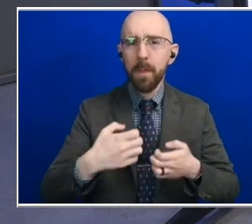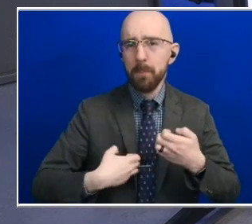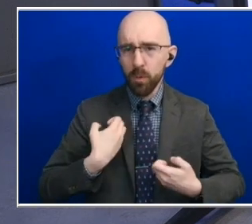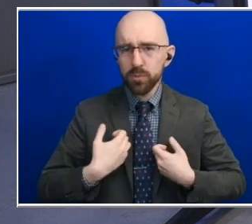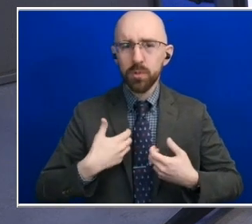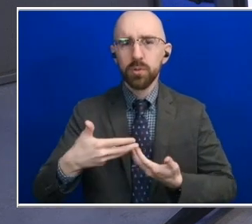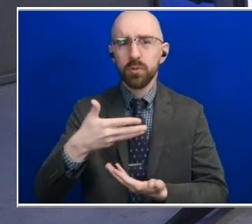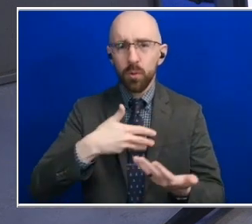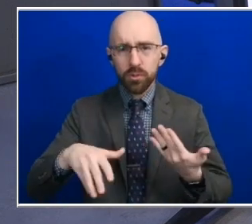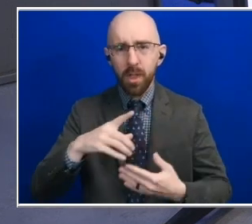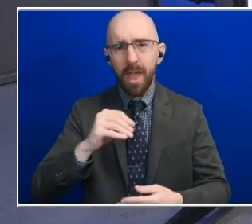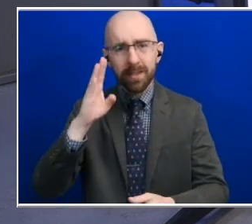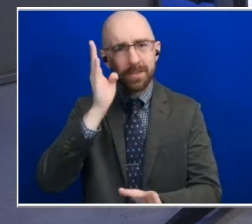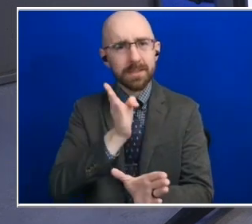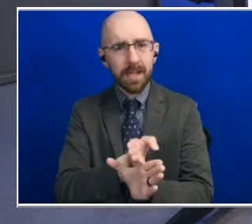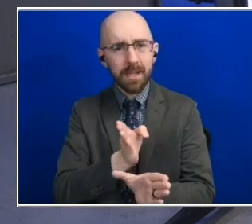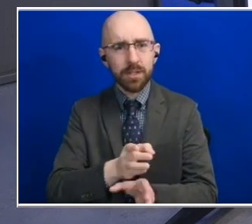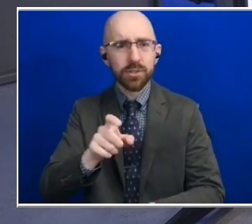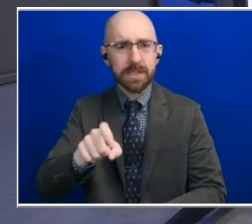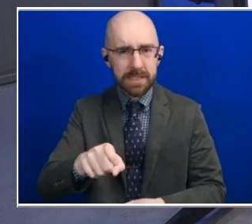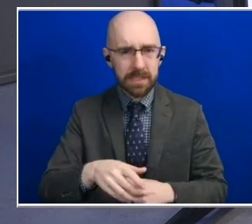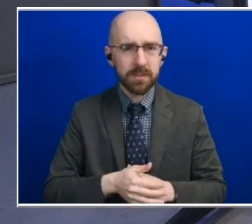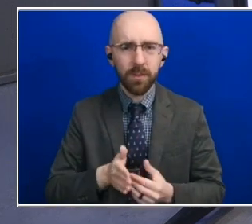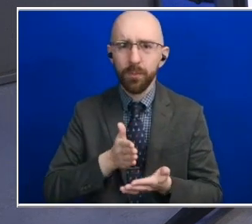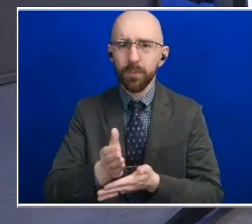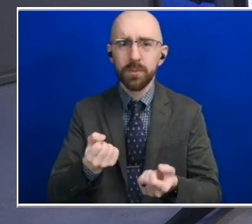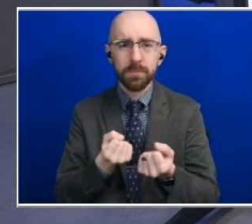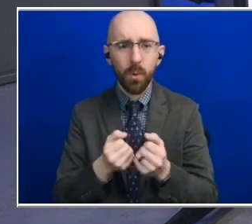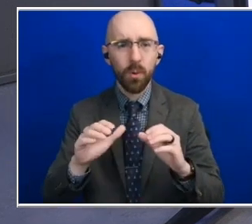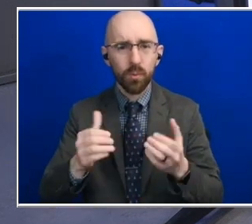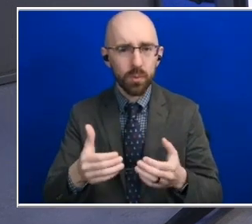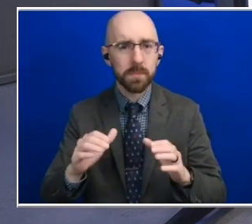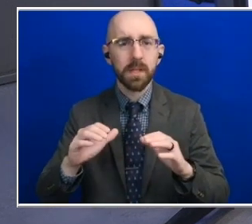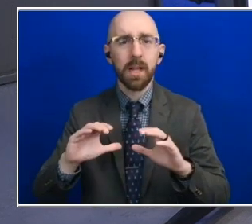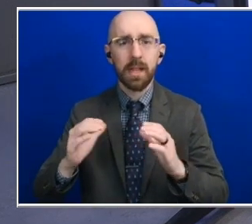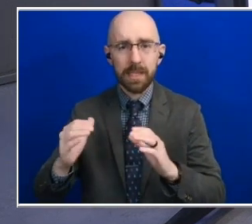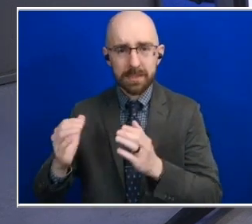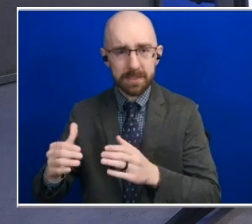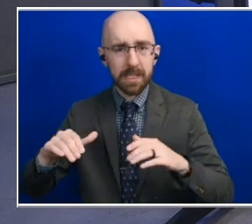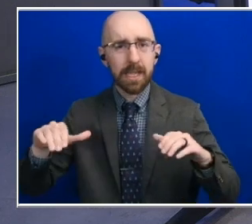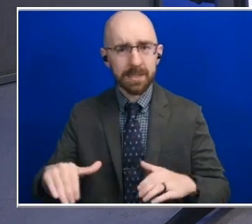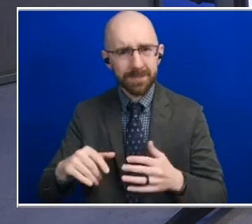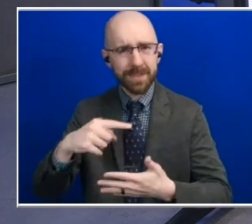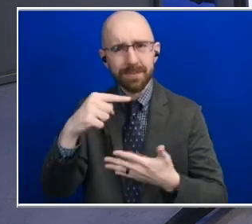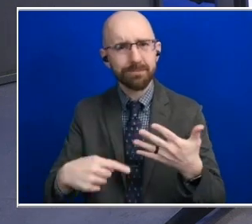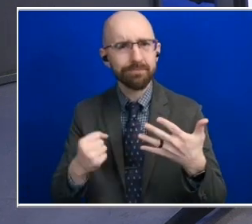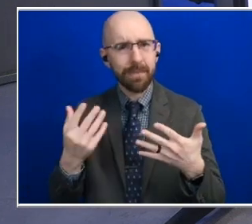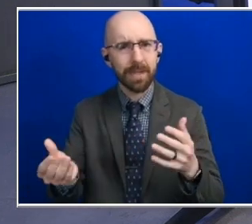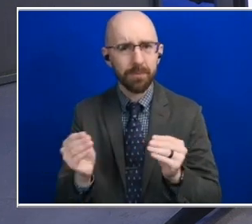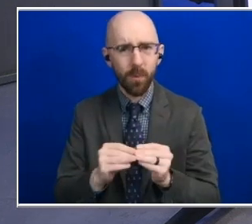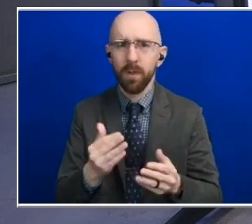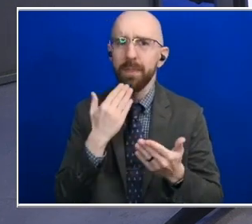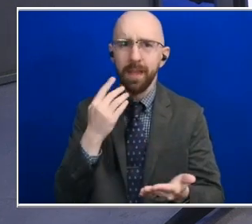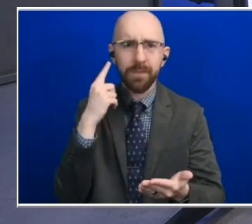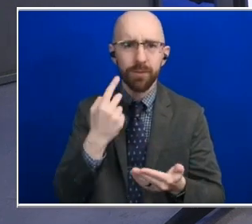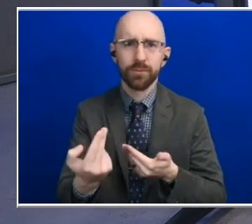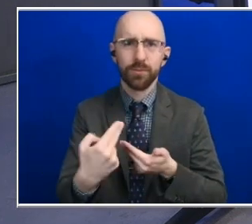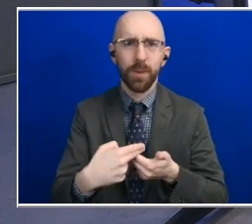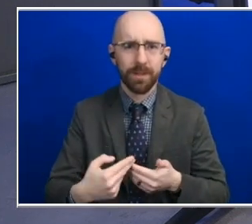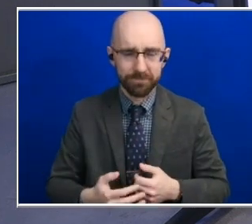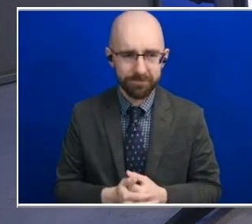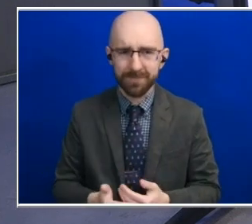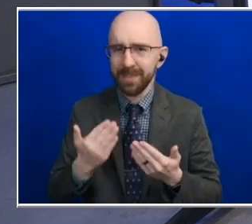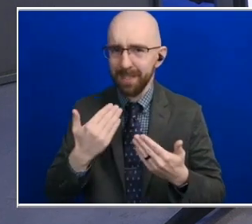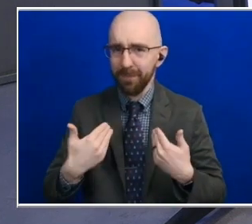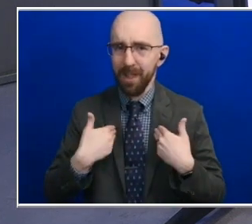and psychological needs through support groups, classes, activities, and more. Thank you for being here. Thank you for having me. We love the